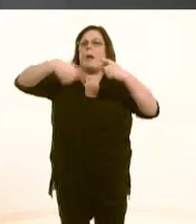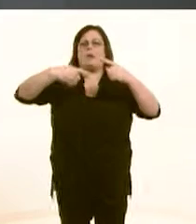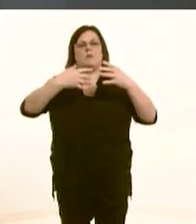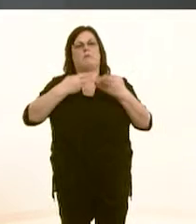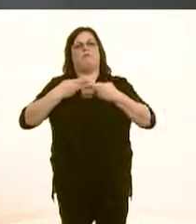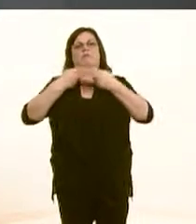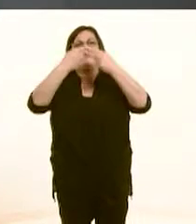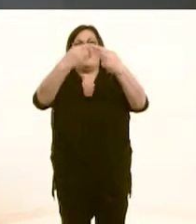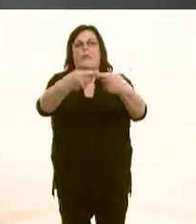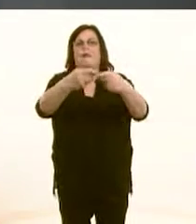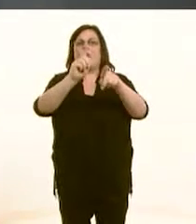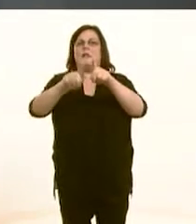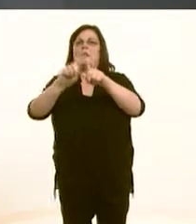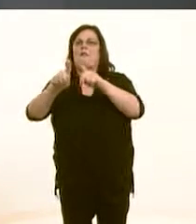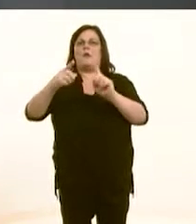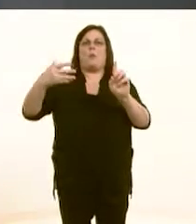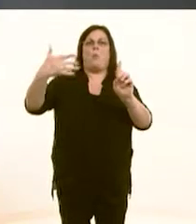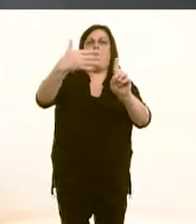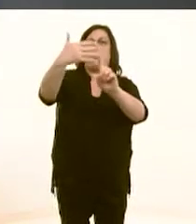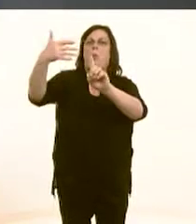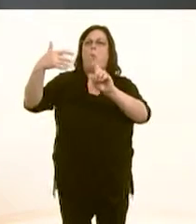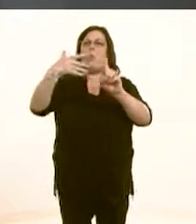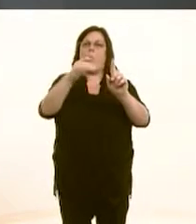wind farms. I'm concerned that the general